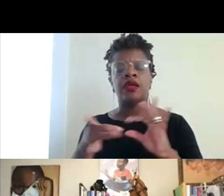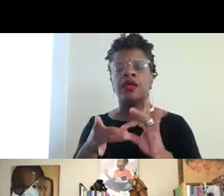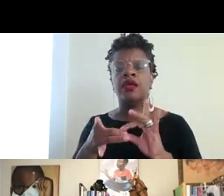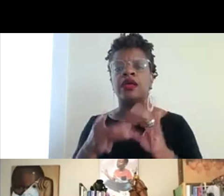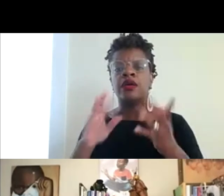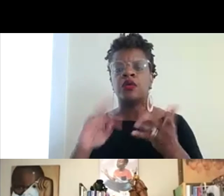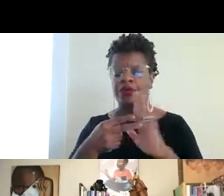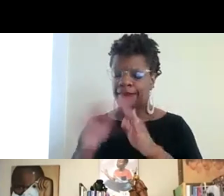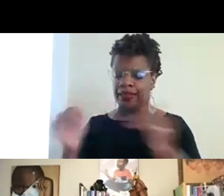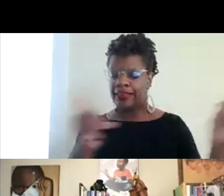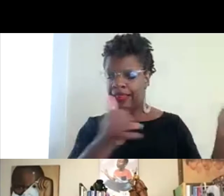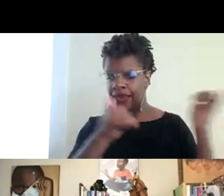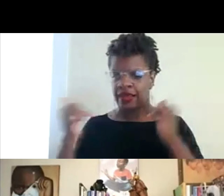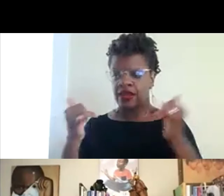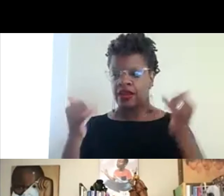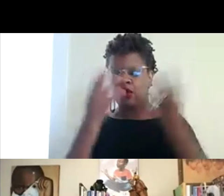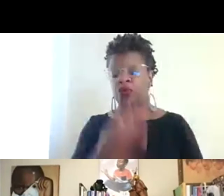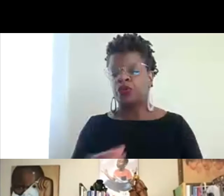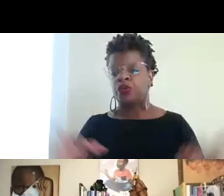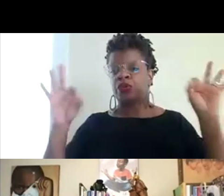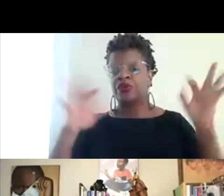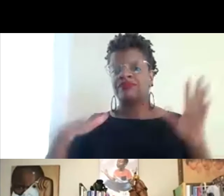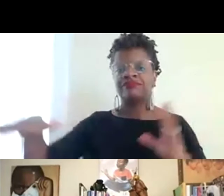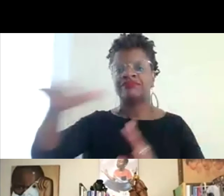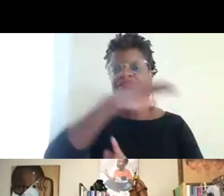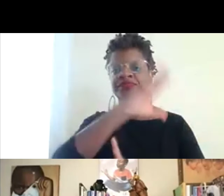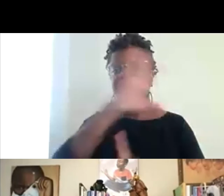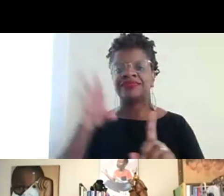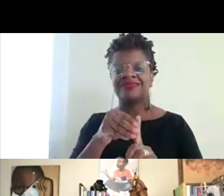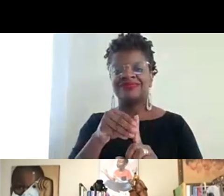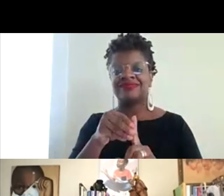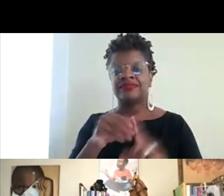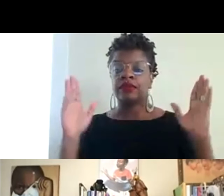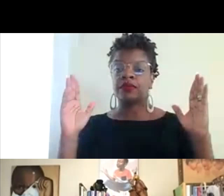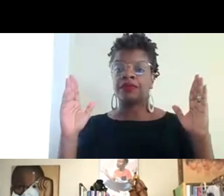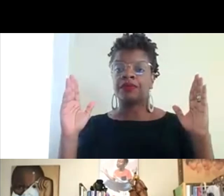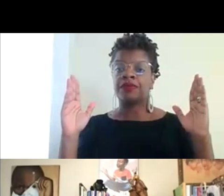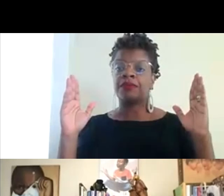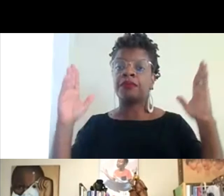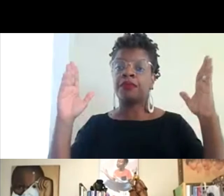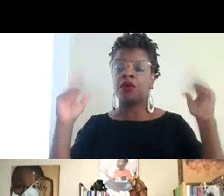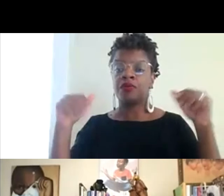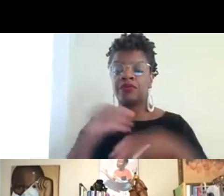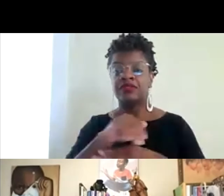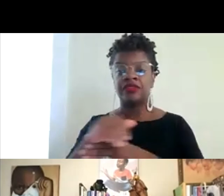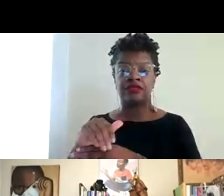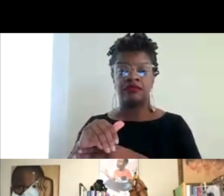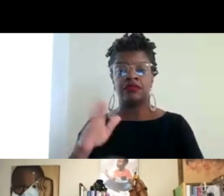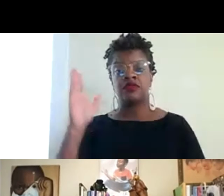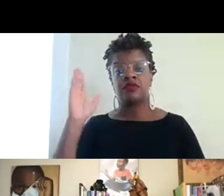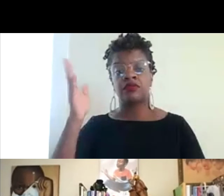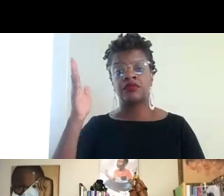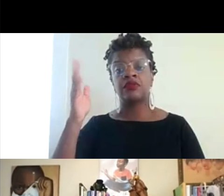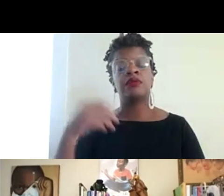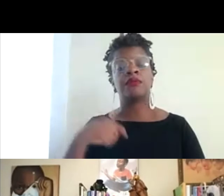play in cultured spaces. And so I hope that in this talk this evening, that you will